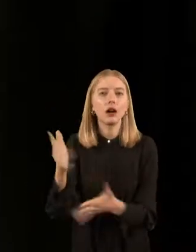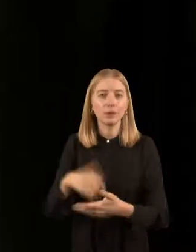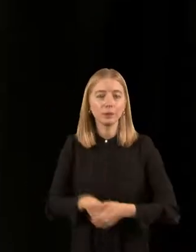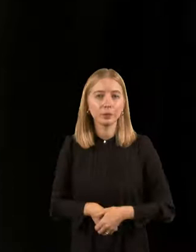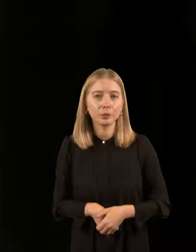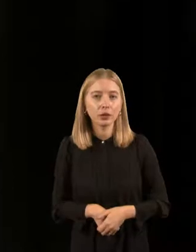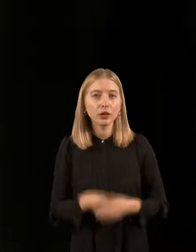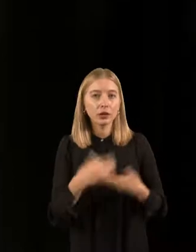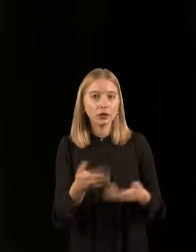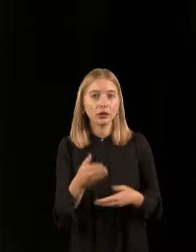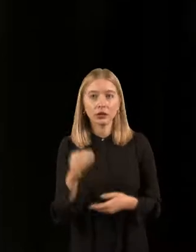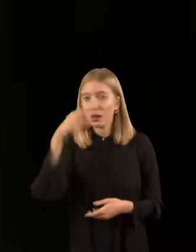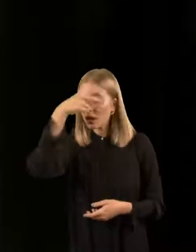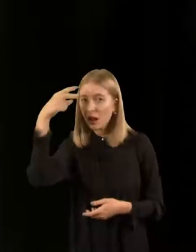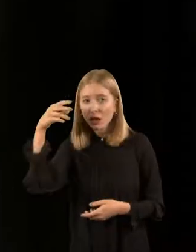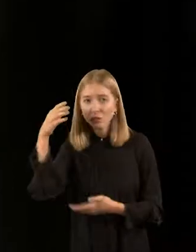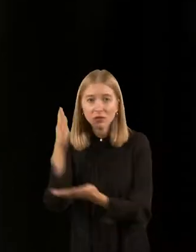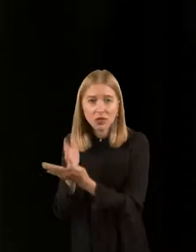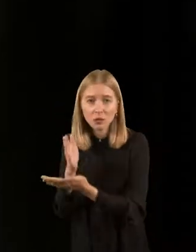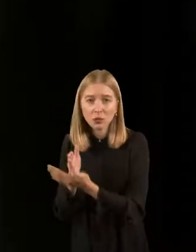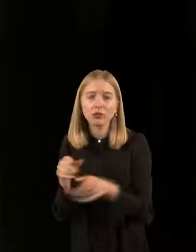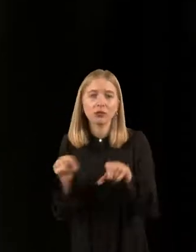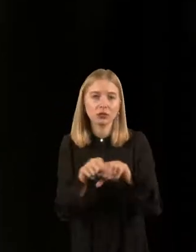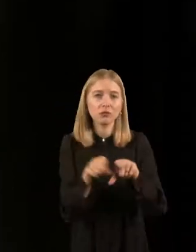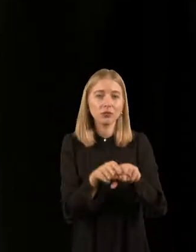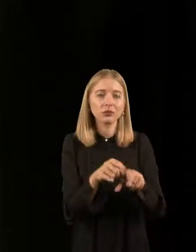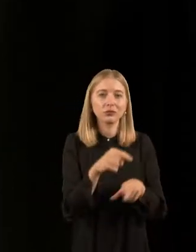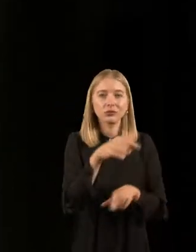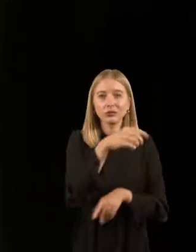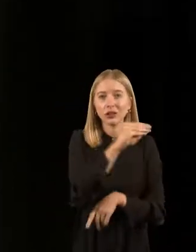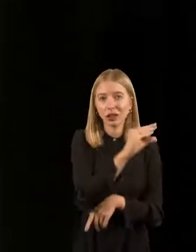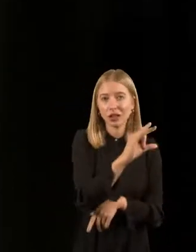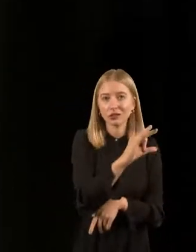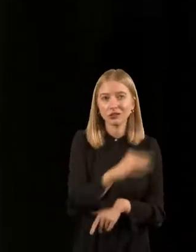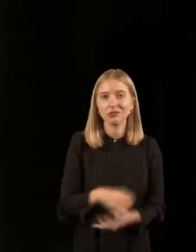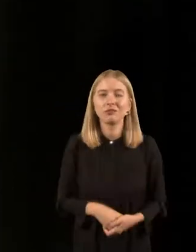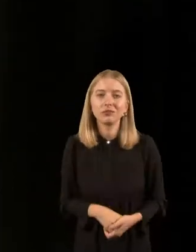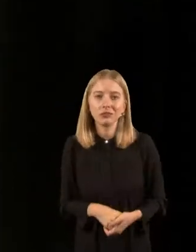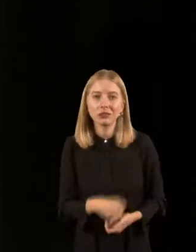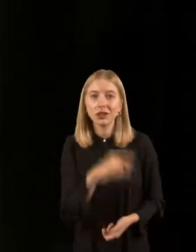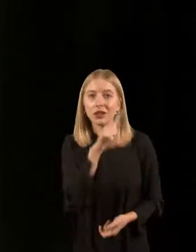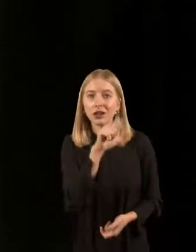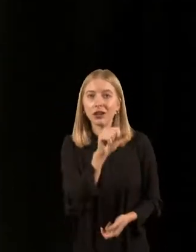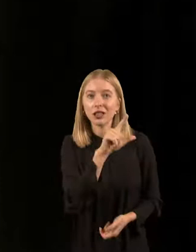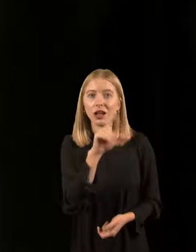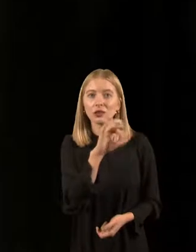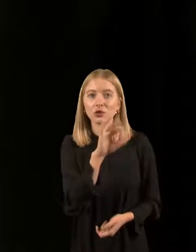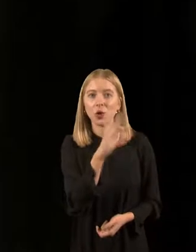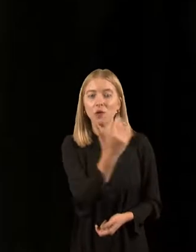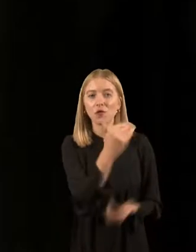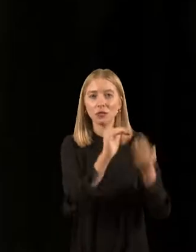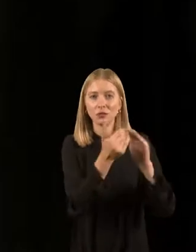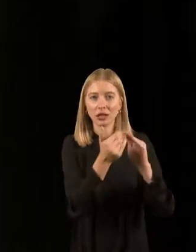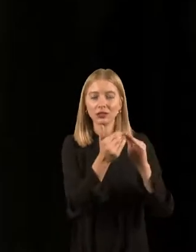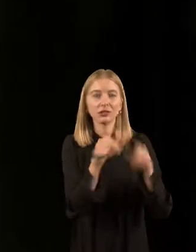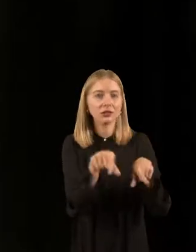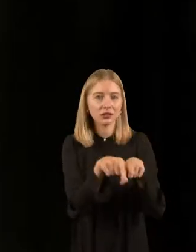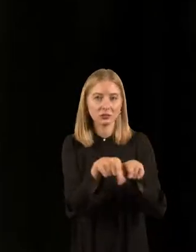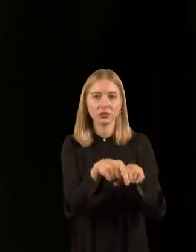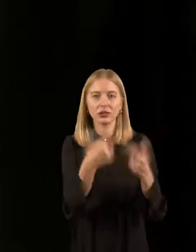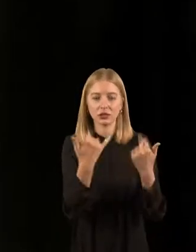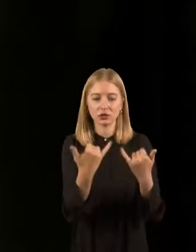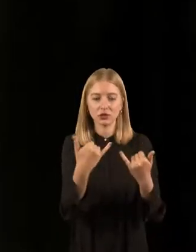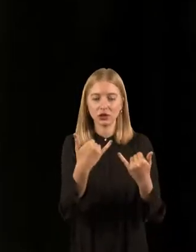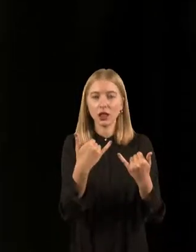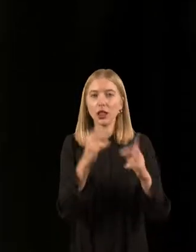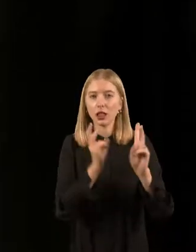we need to do more. Even not only Lithuania, but also European Commission has adopted an ambitious